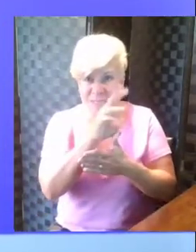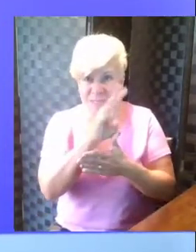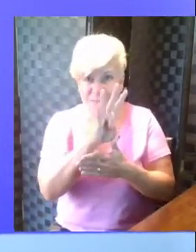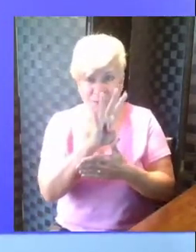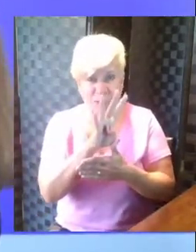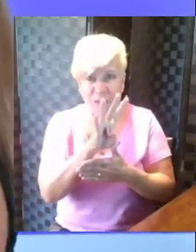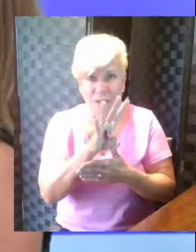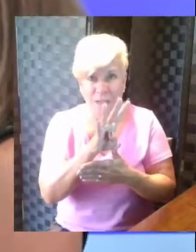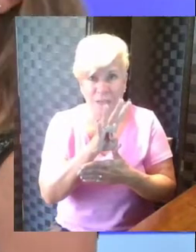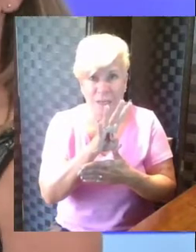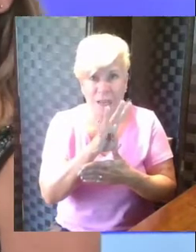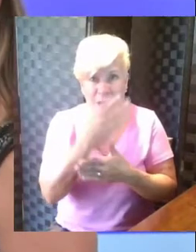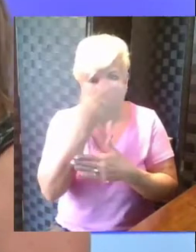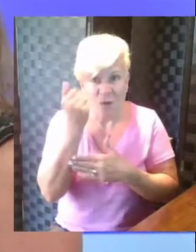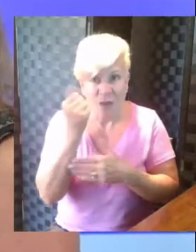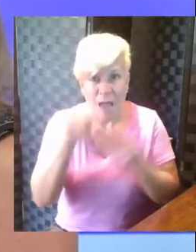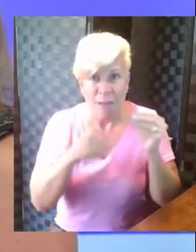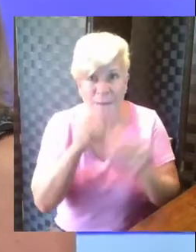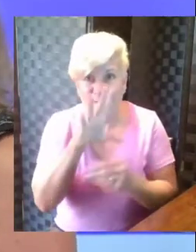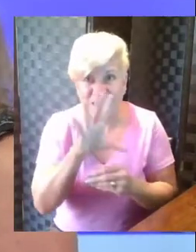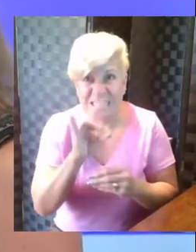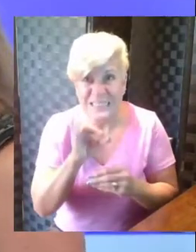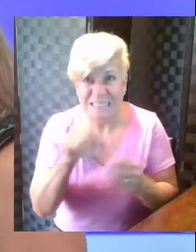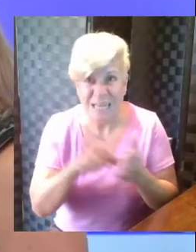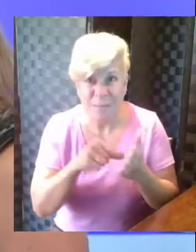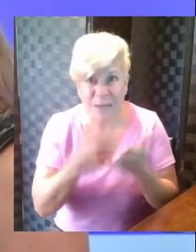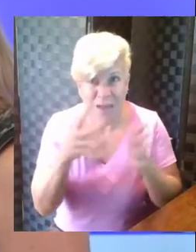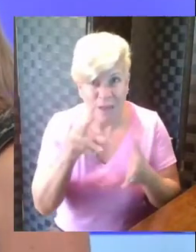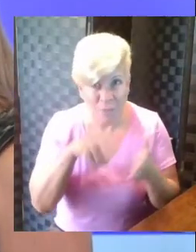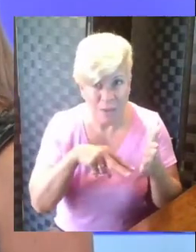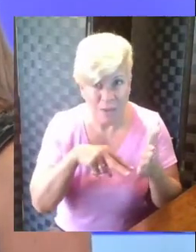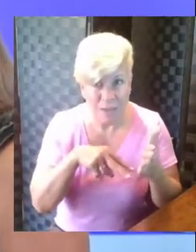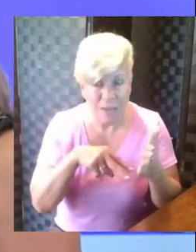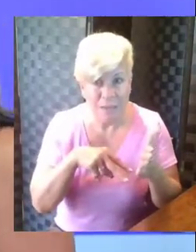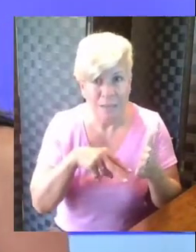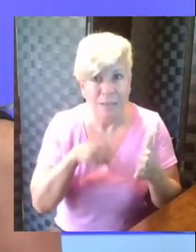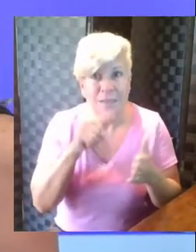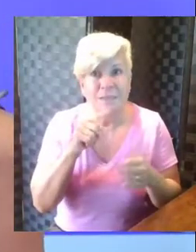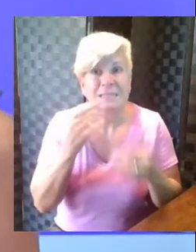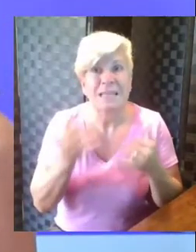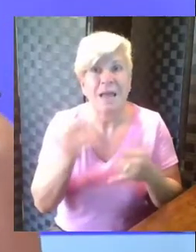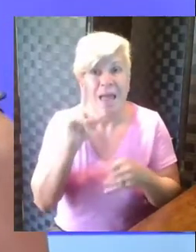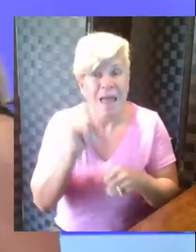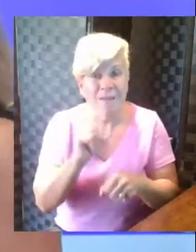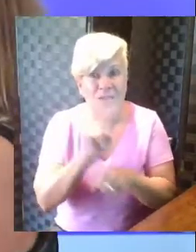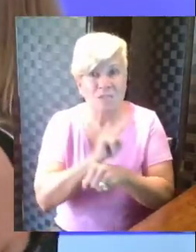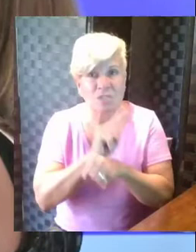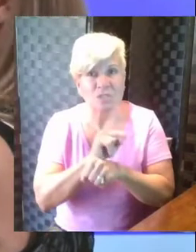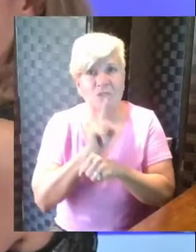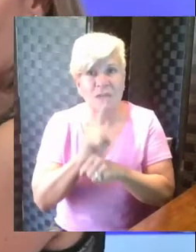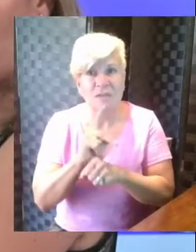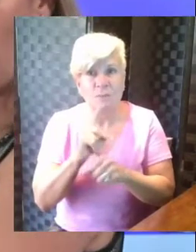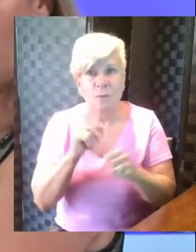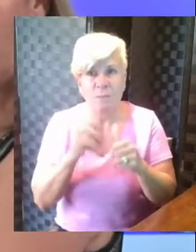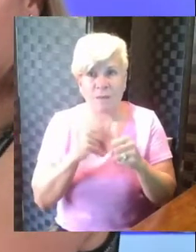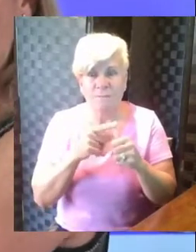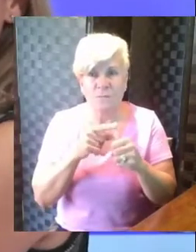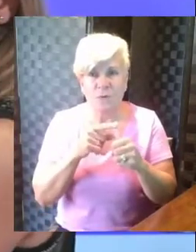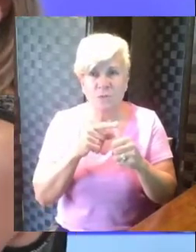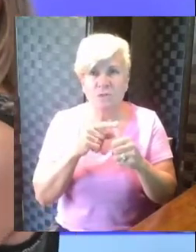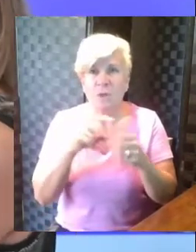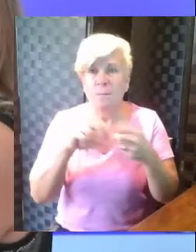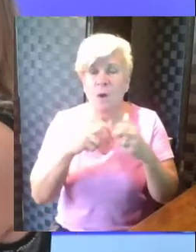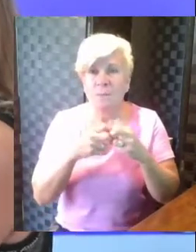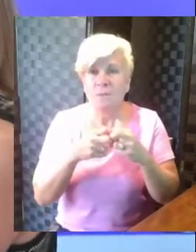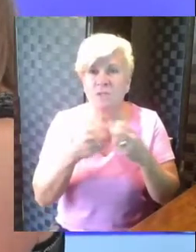364, then I've completely forgotten about the 58 pages that she already read. So this time I have to use the answer from my first problem to